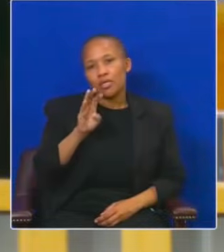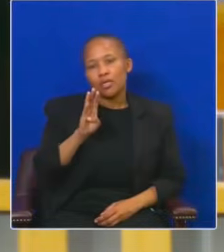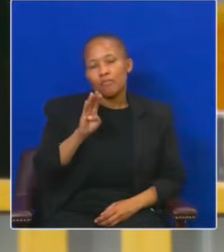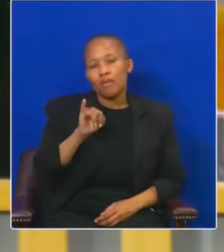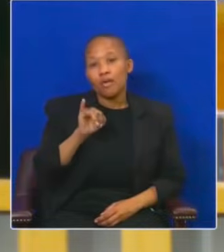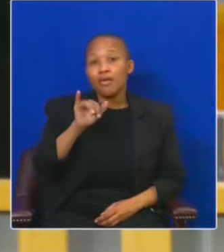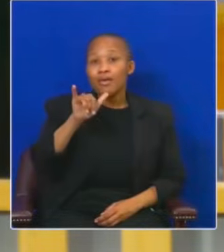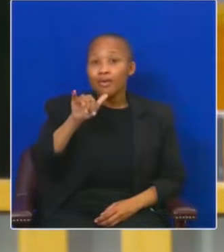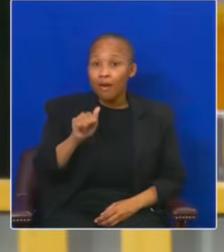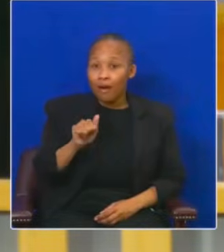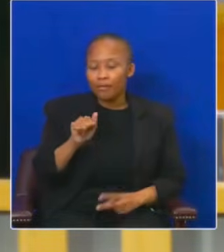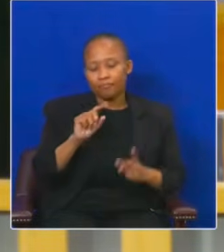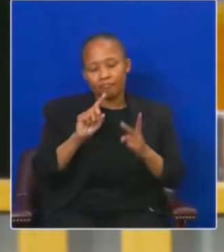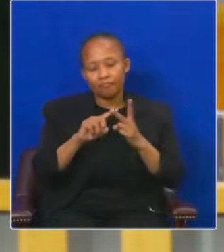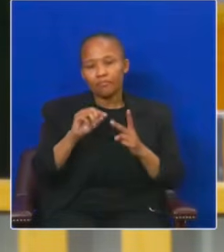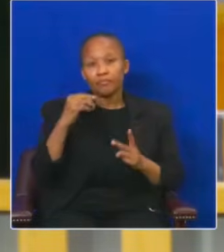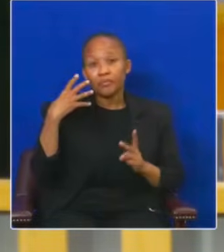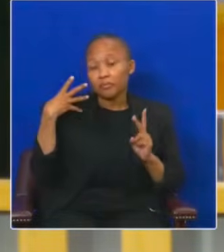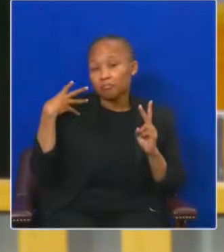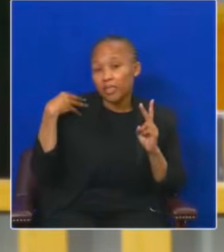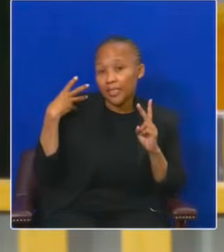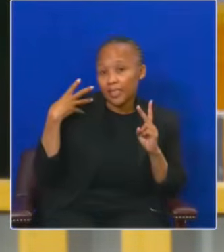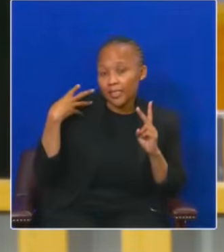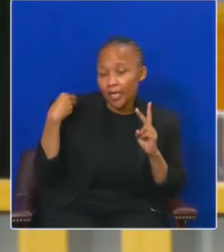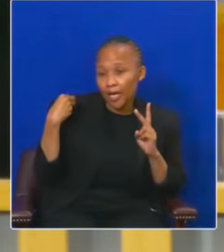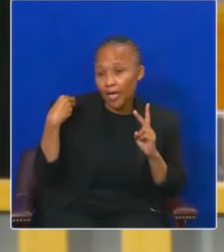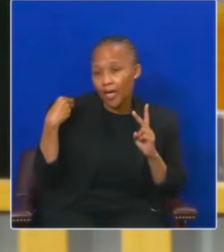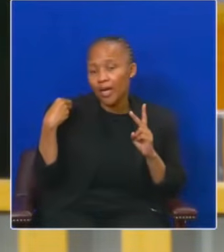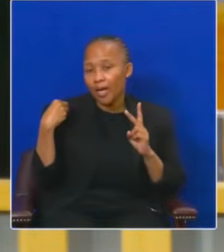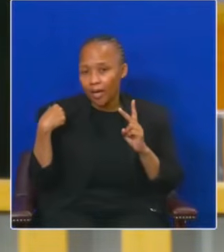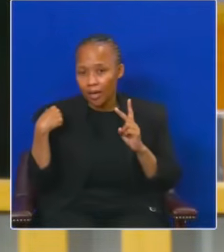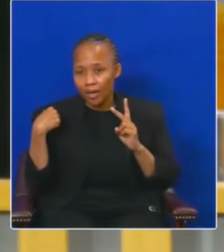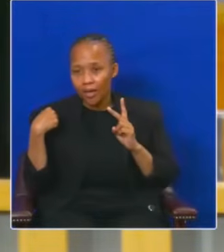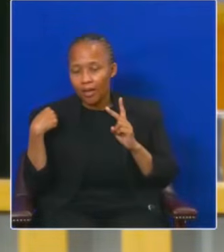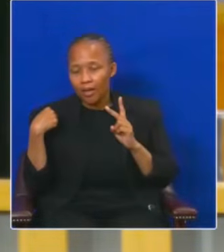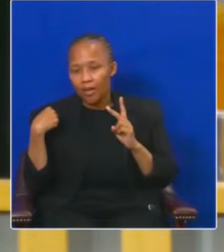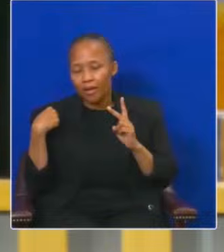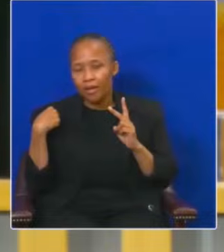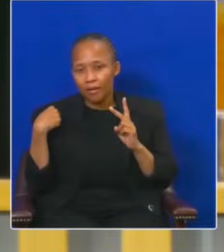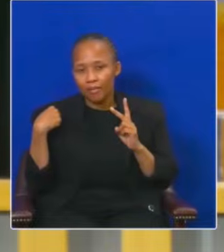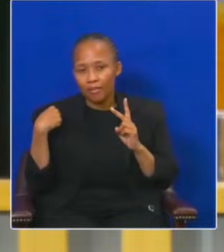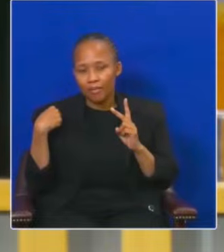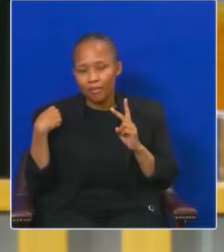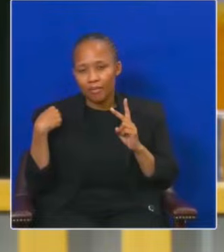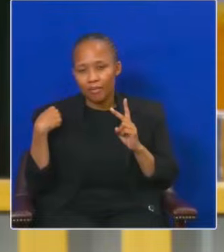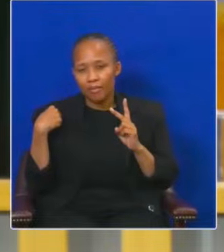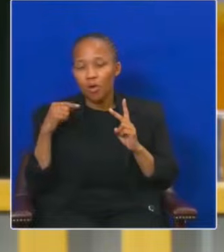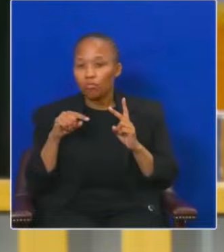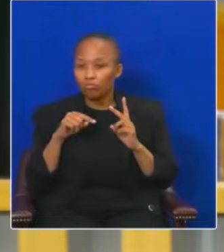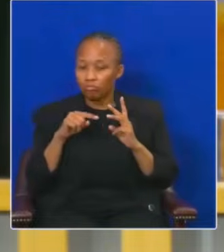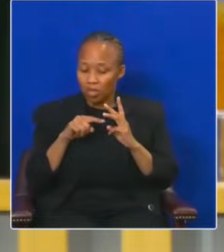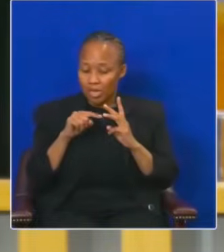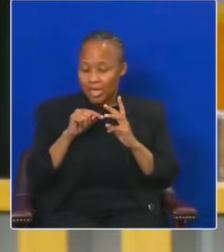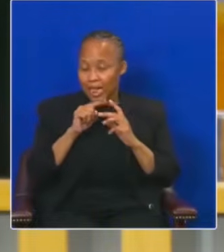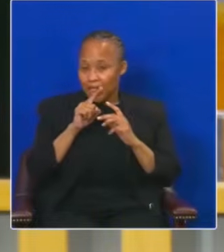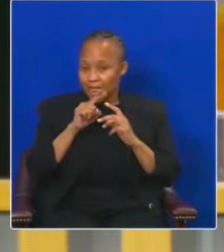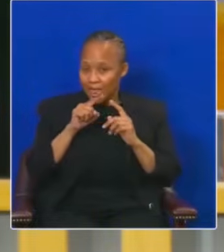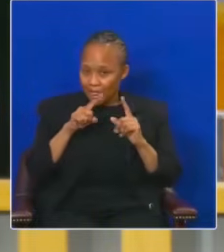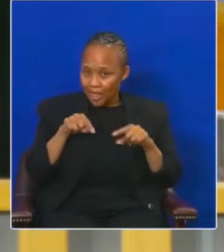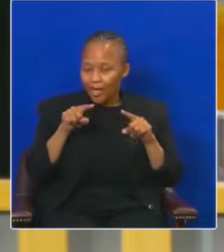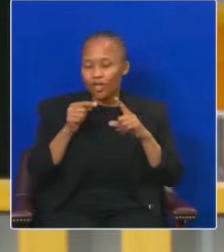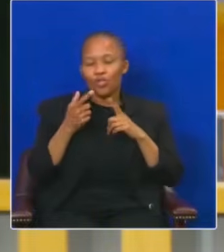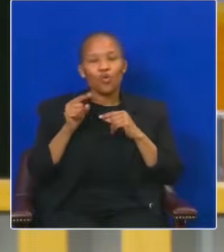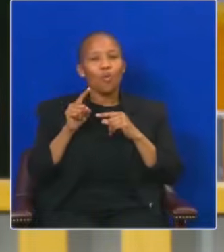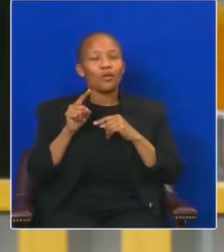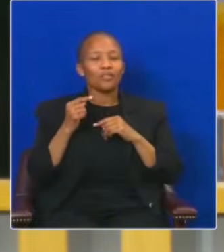Minister, and their allies were the ones who persuaded